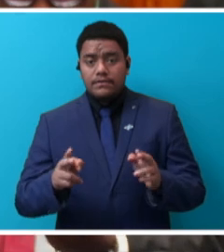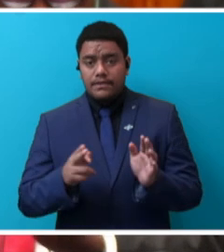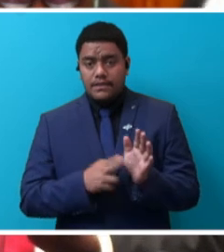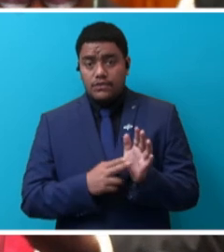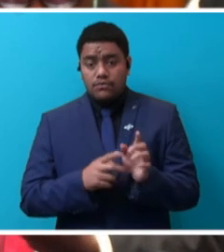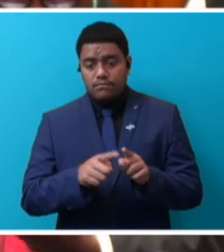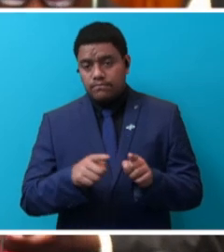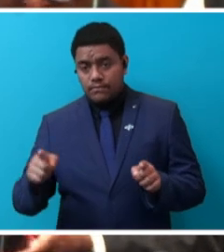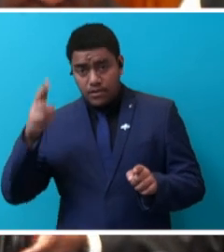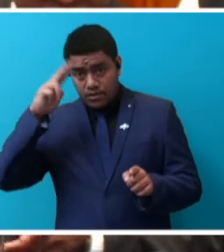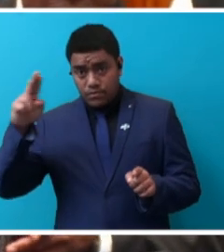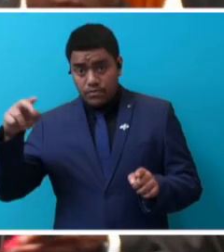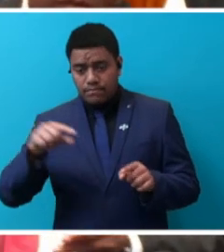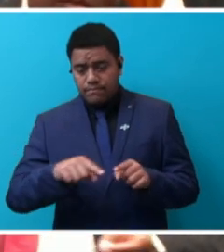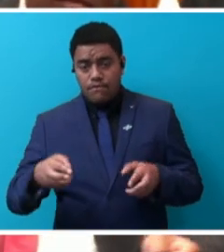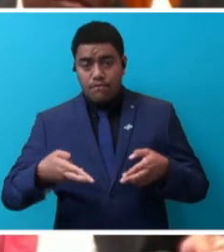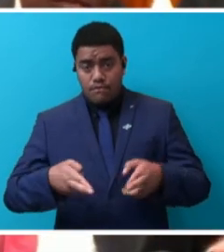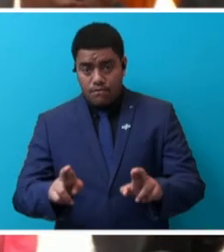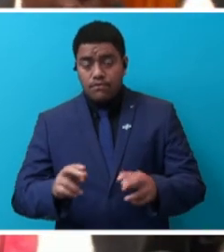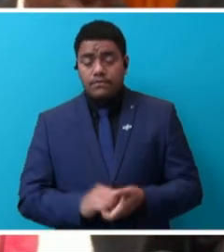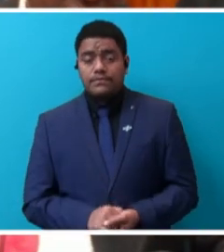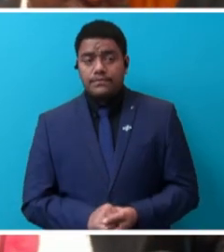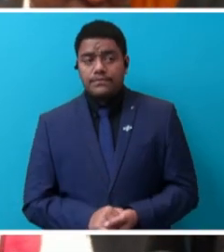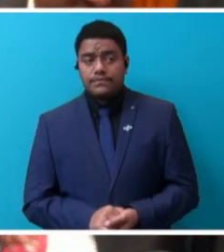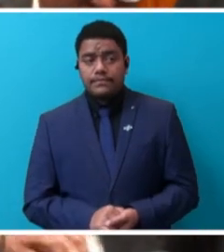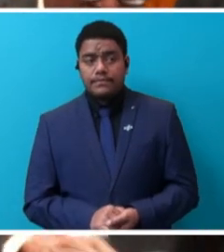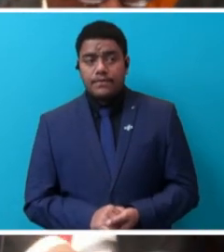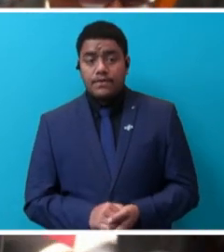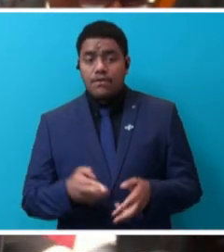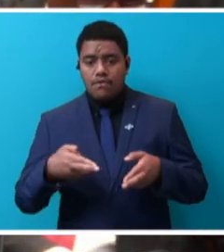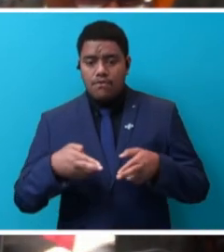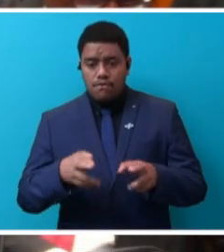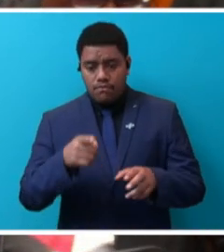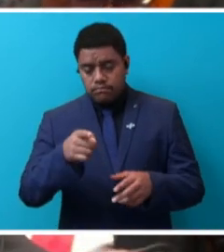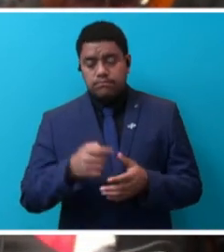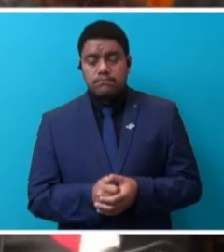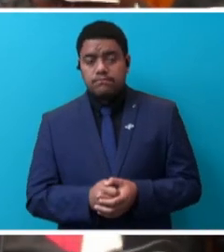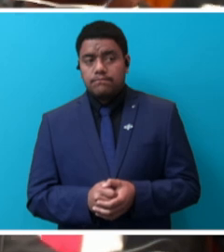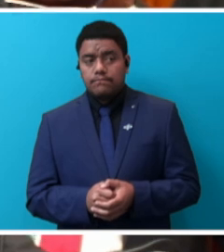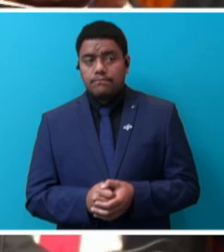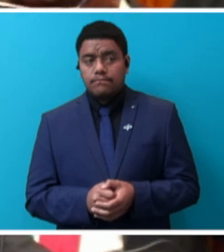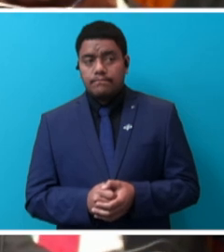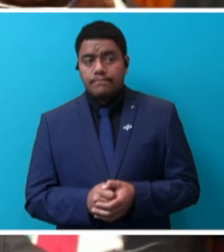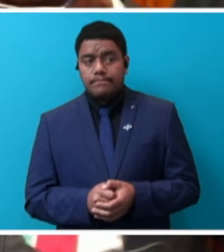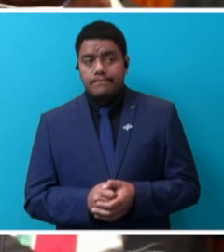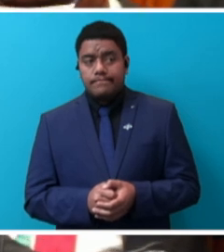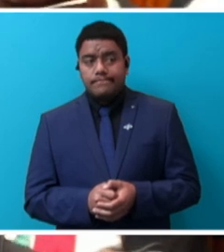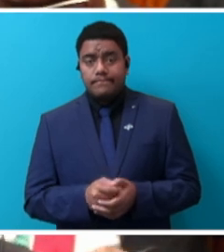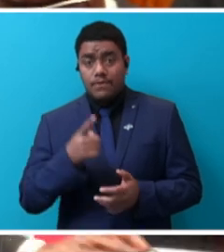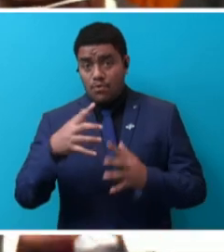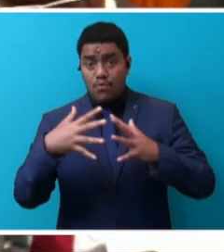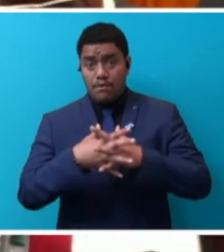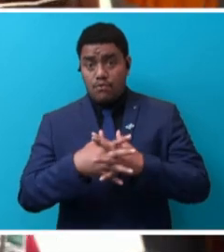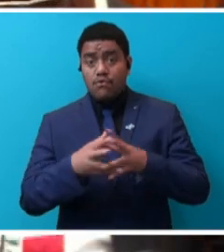with particular attention to the Wainibuku road leading to Delaidogo. The Wainibuku road